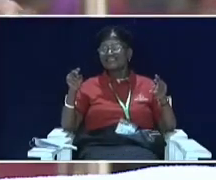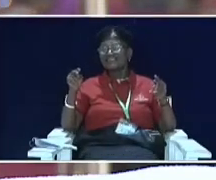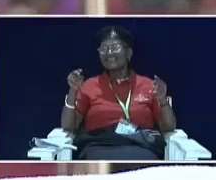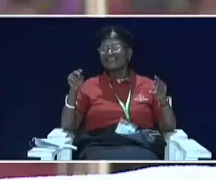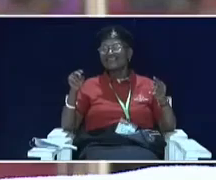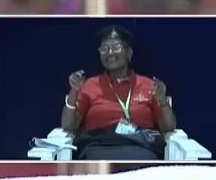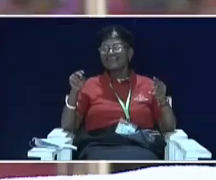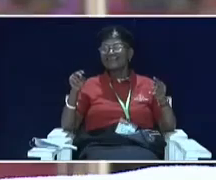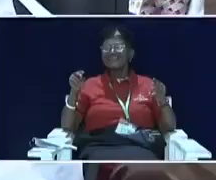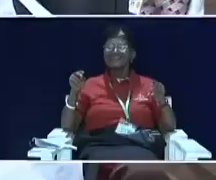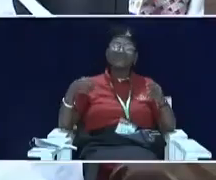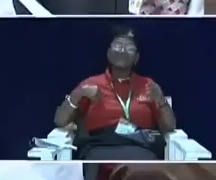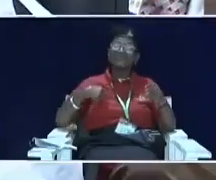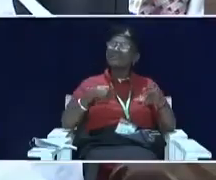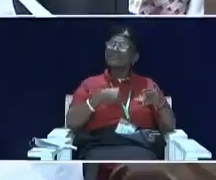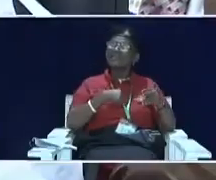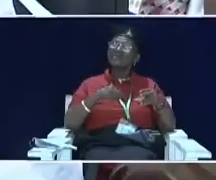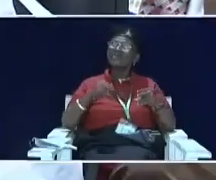God asks you to take away